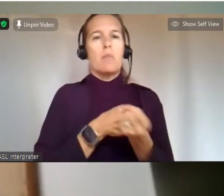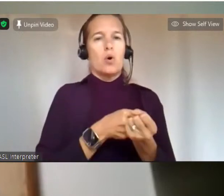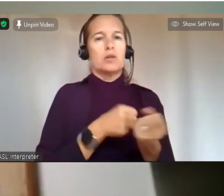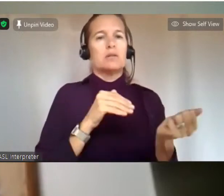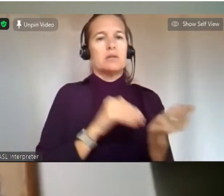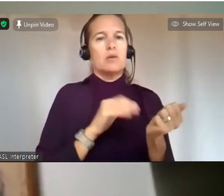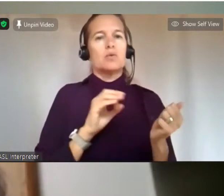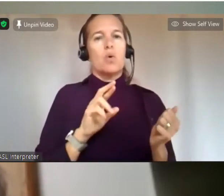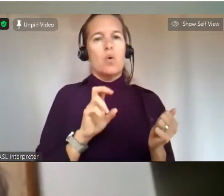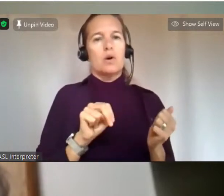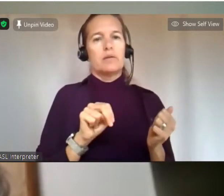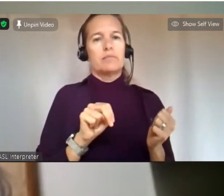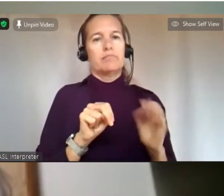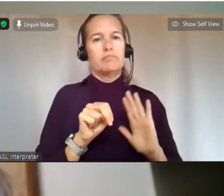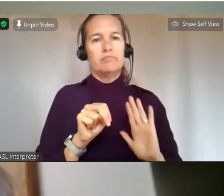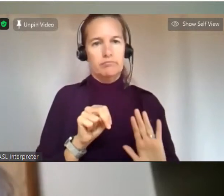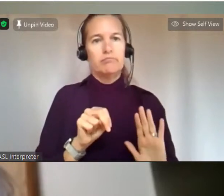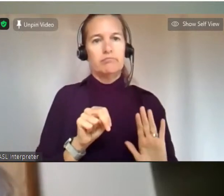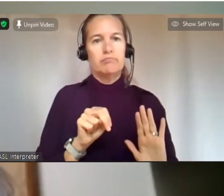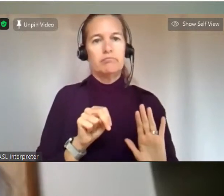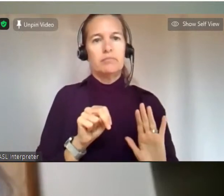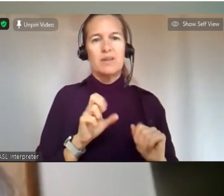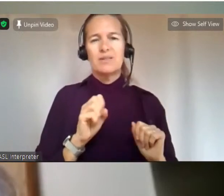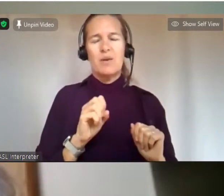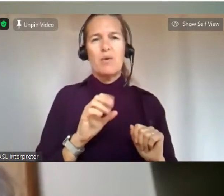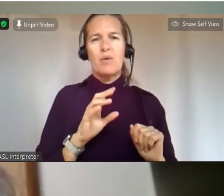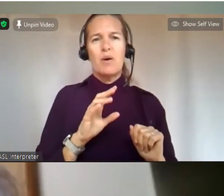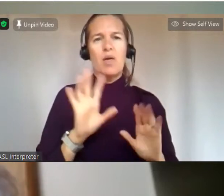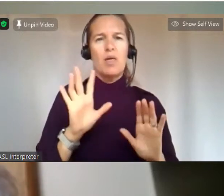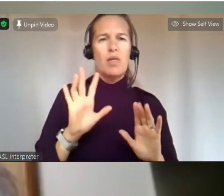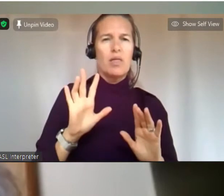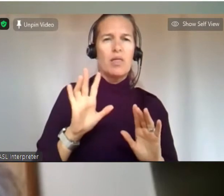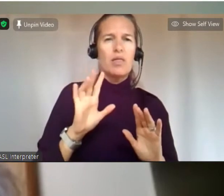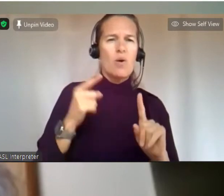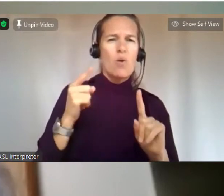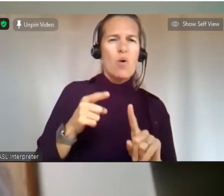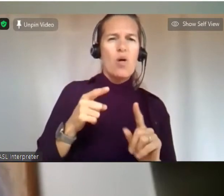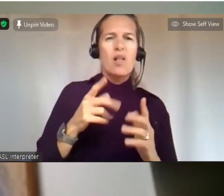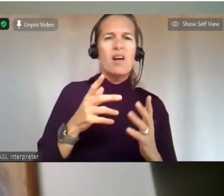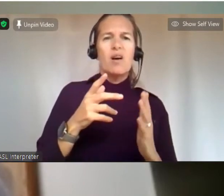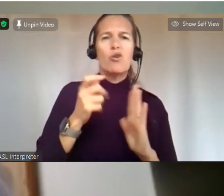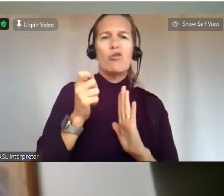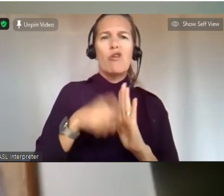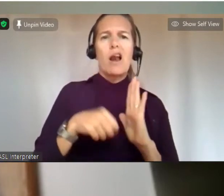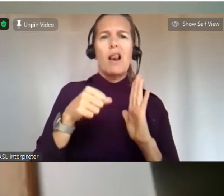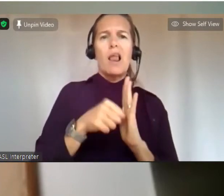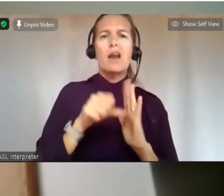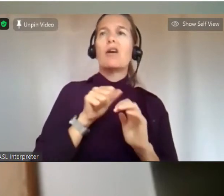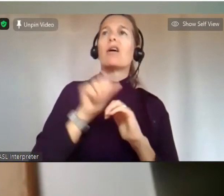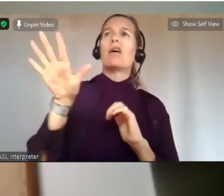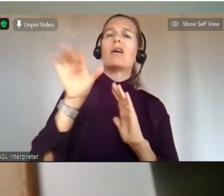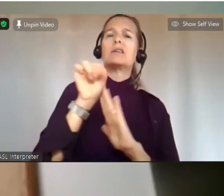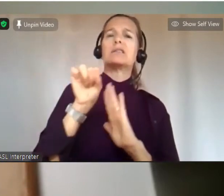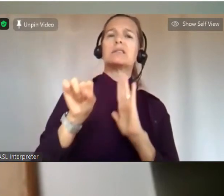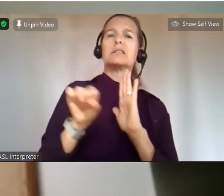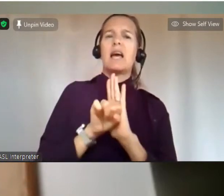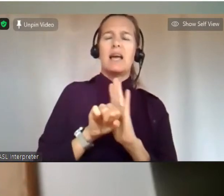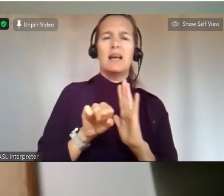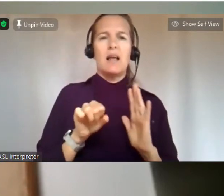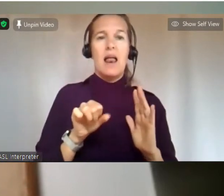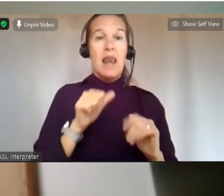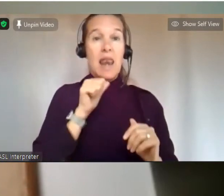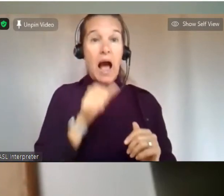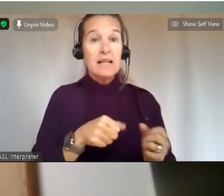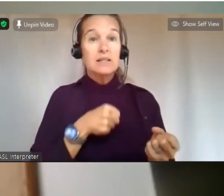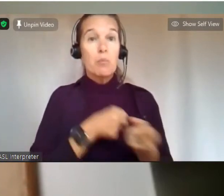the goal is not to write a letter to the state that would not be in support of the health officer